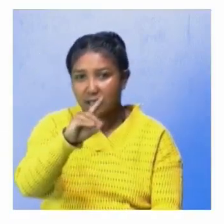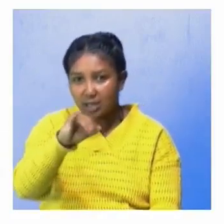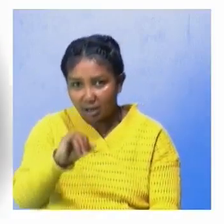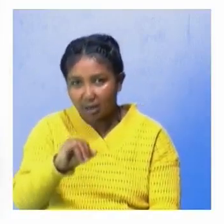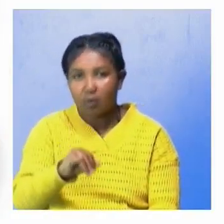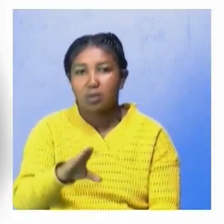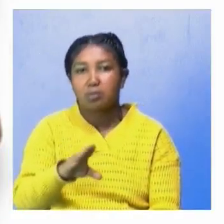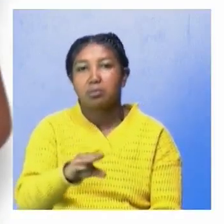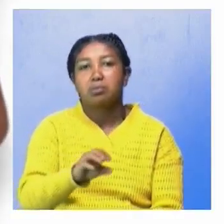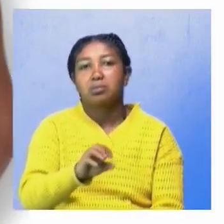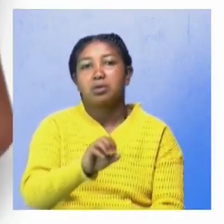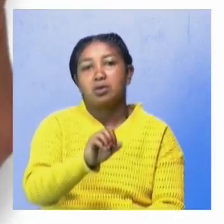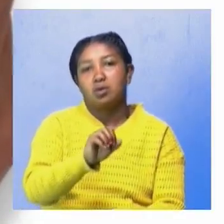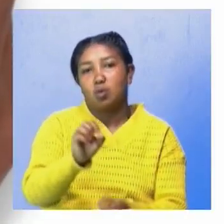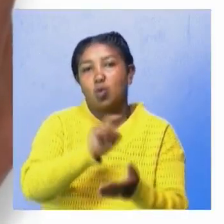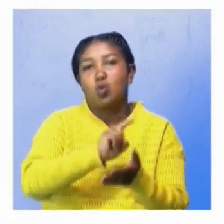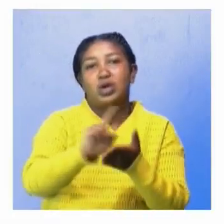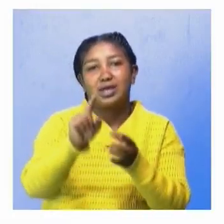Weekend.